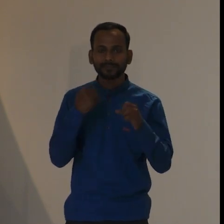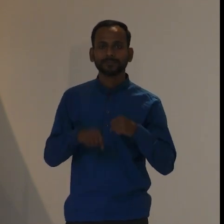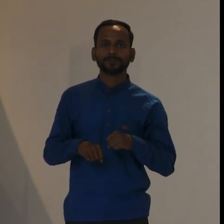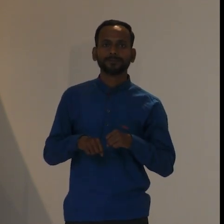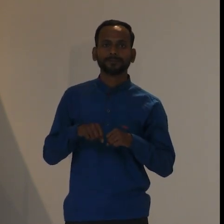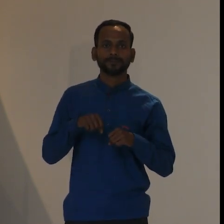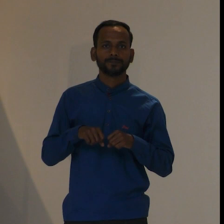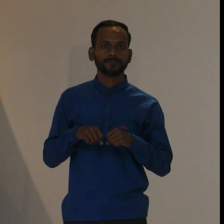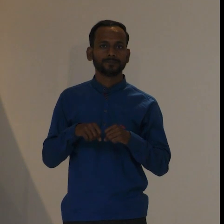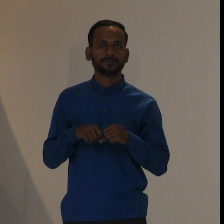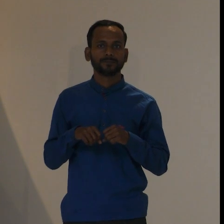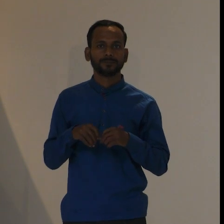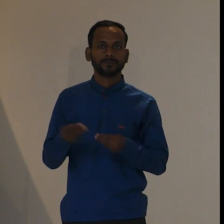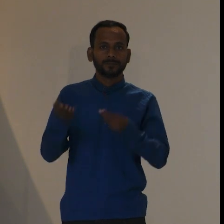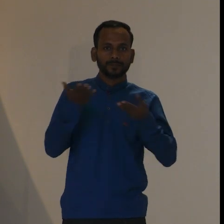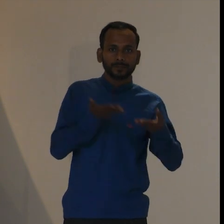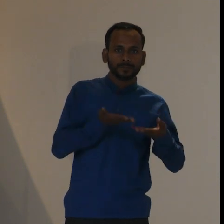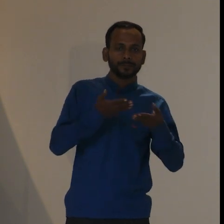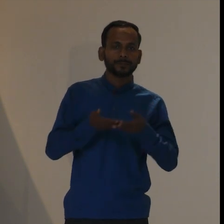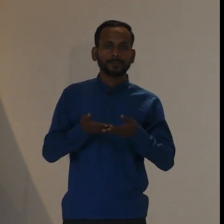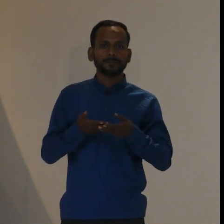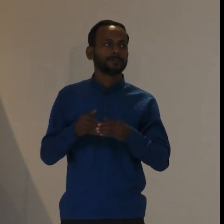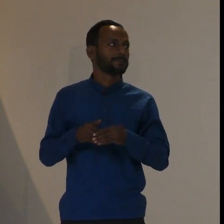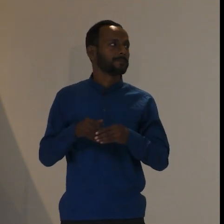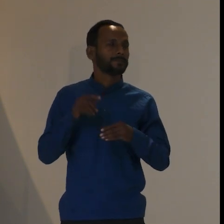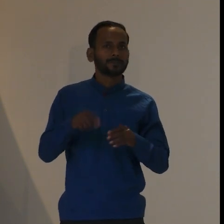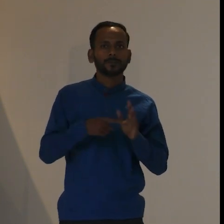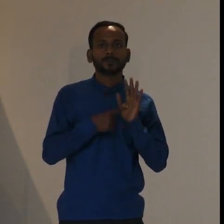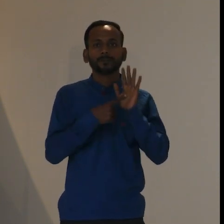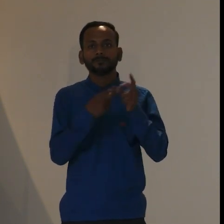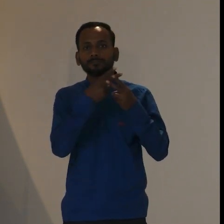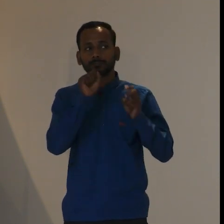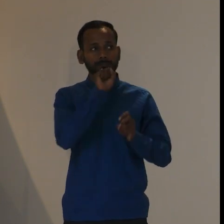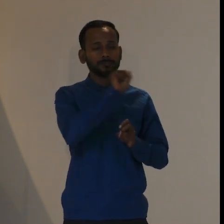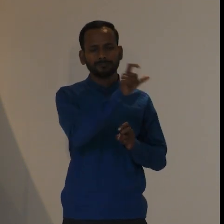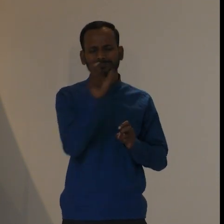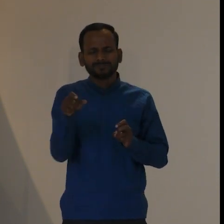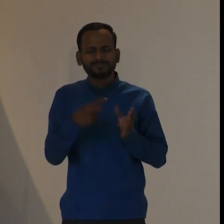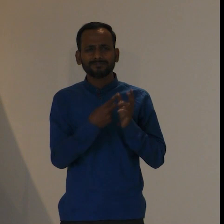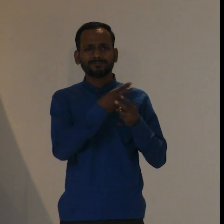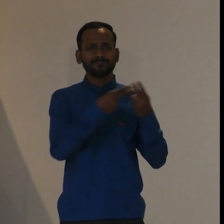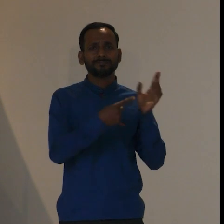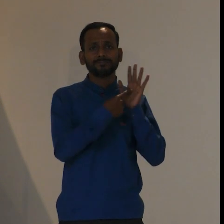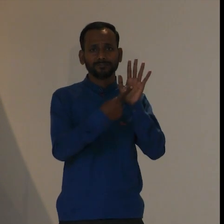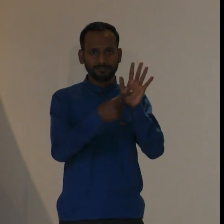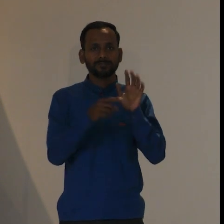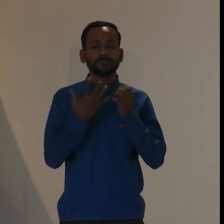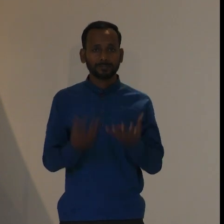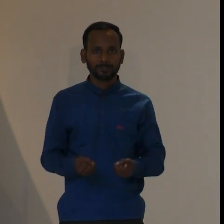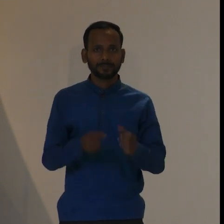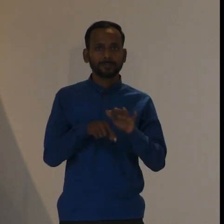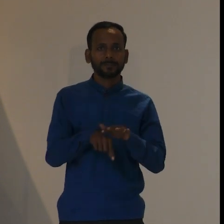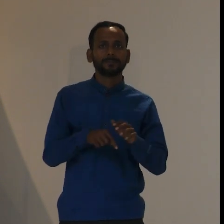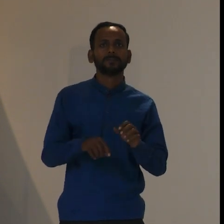conversations with these instruments and objects, and try to tell their stories as well. And through that we want to develop